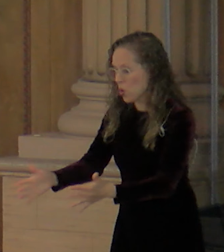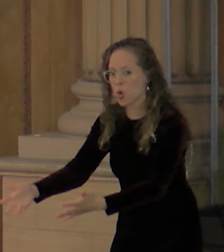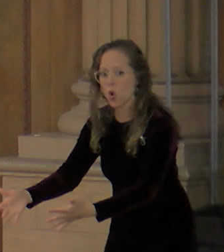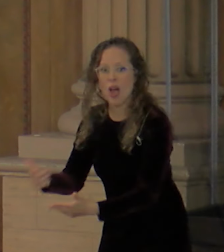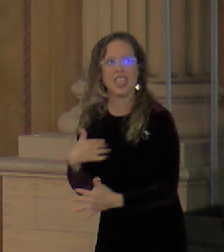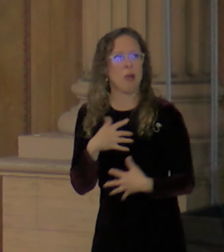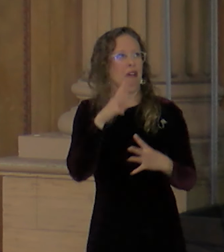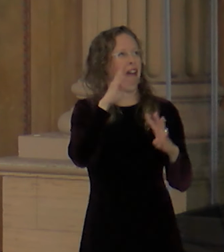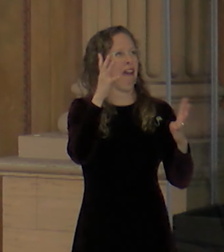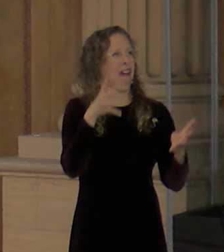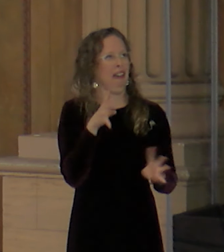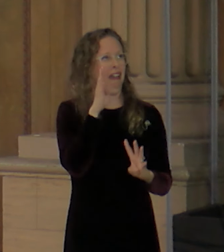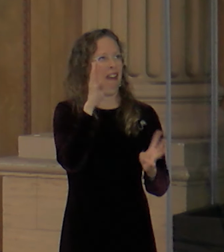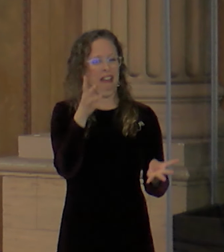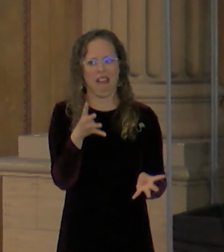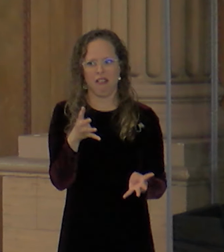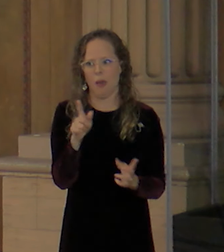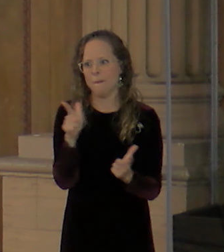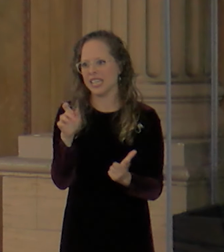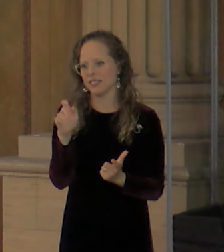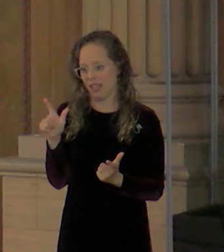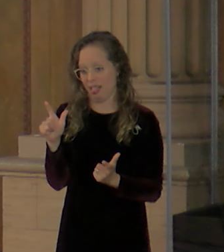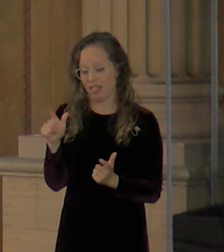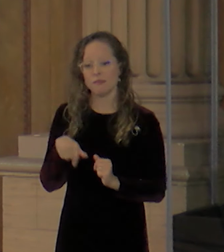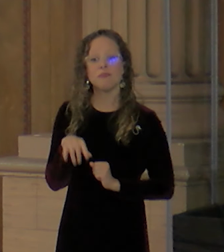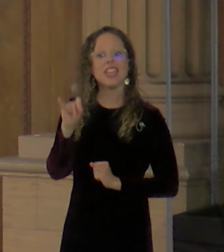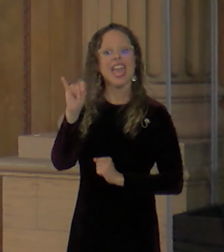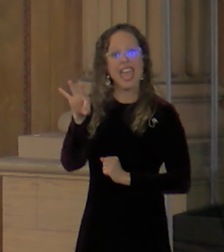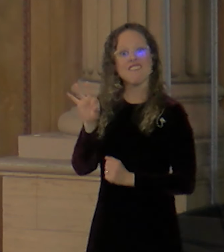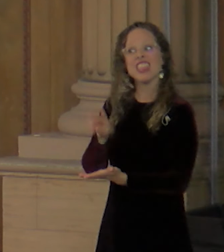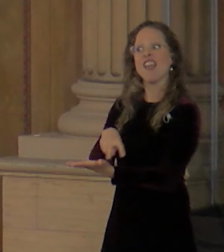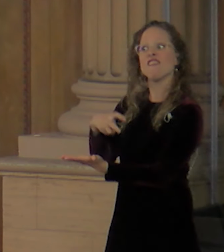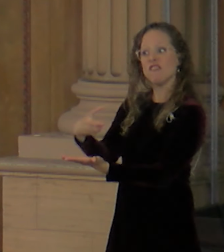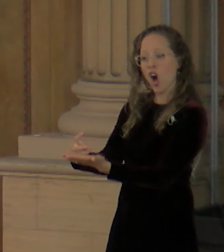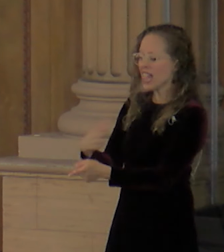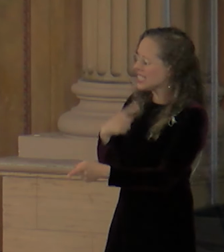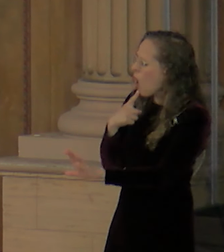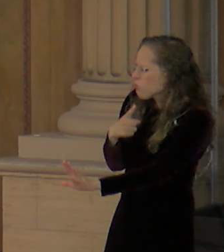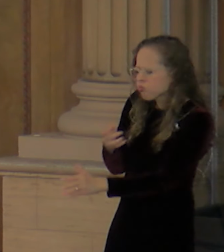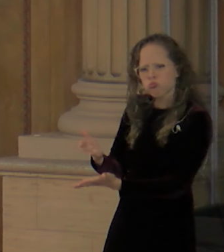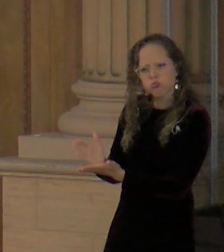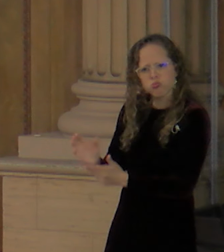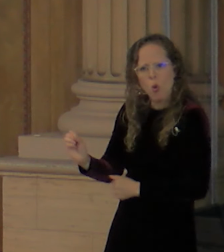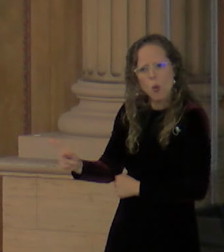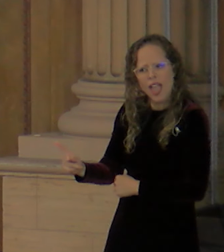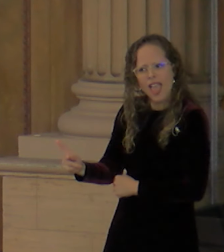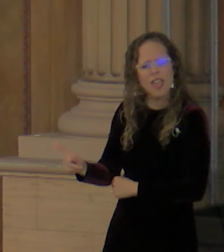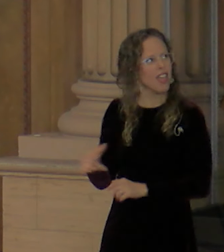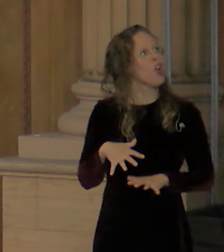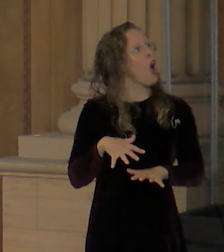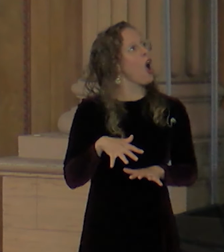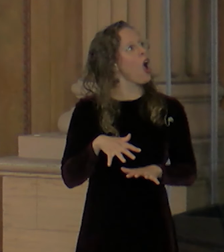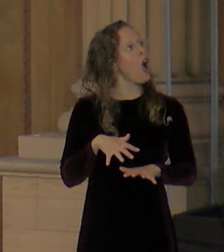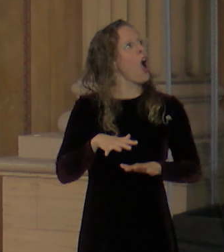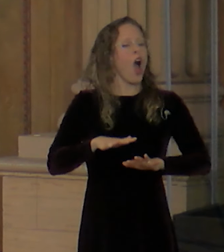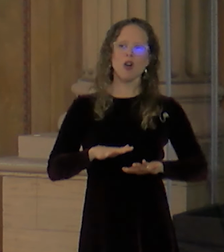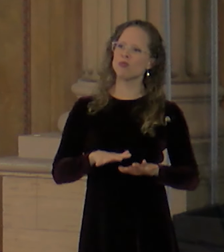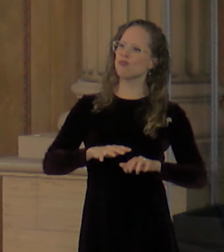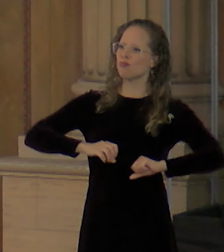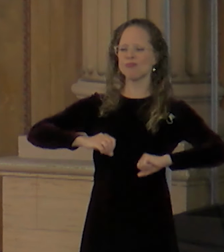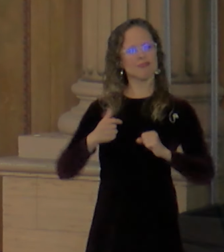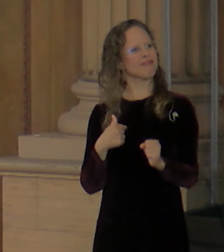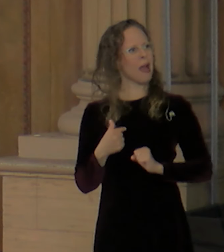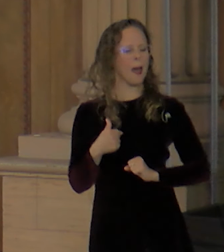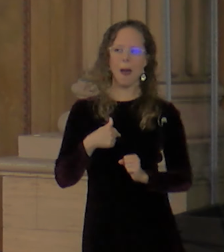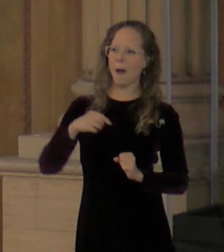and they'll cry. This will be a big deal. But if they fall down and we immediately say, "You're okay," then more times than not, they would get up and say, "I'm